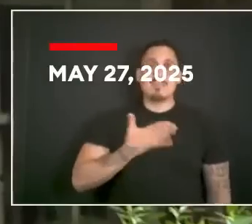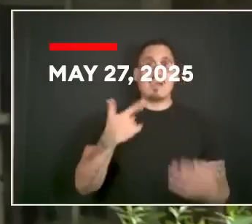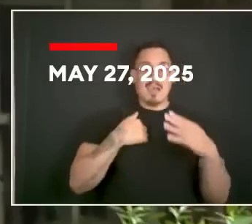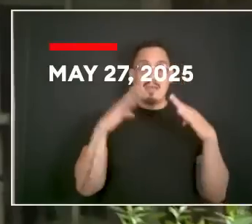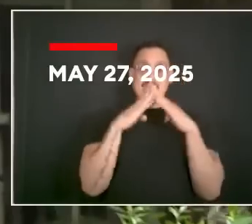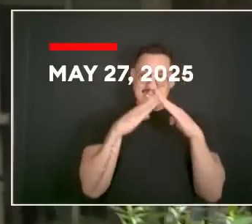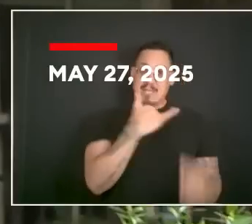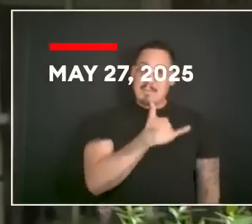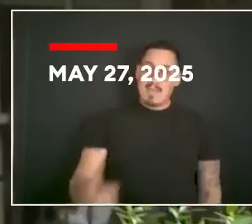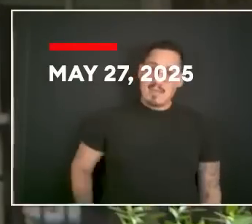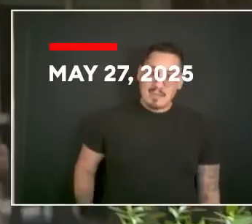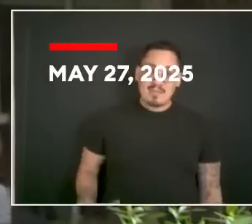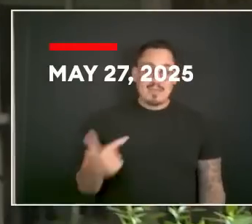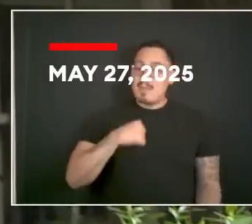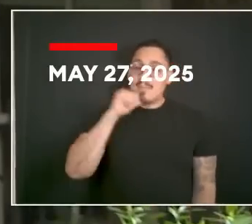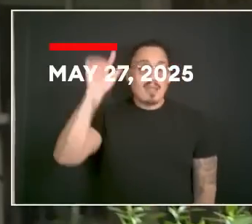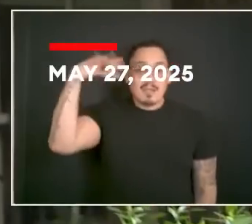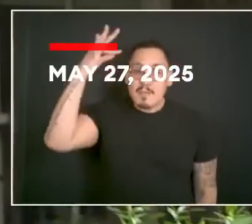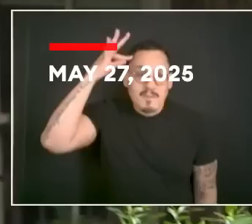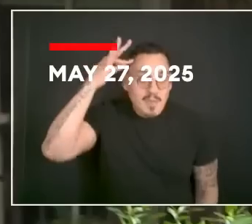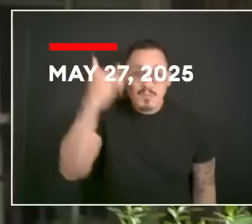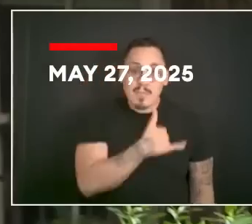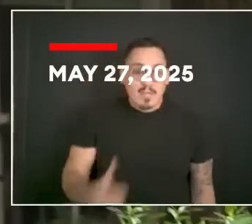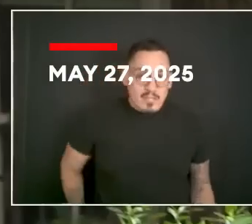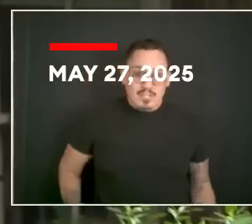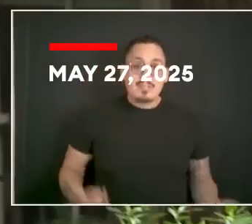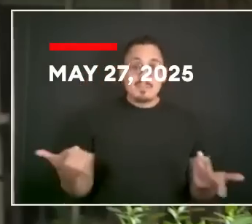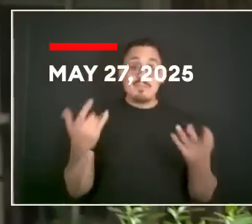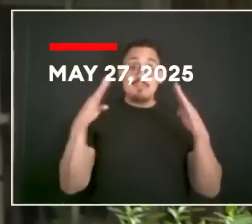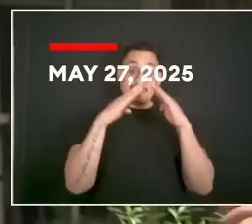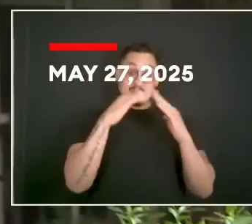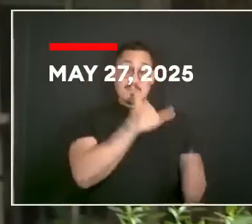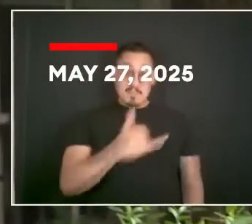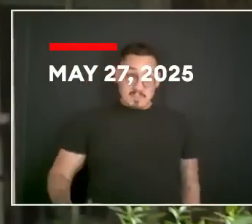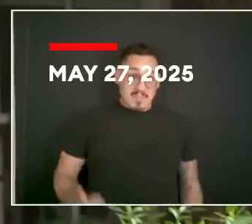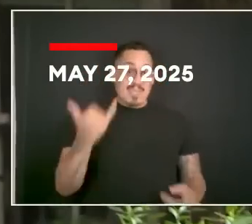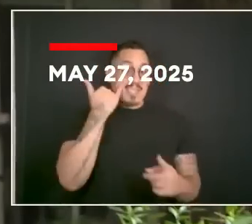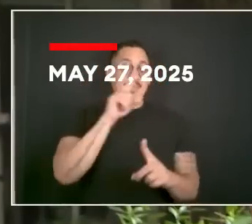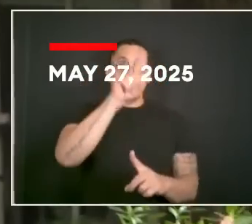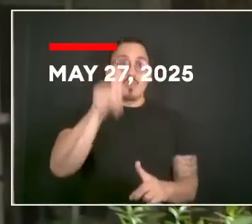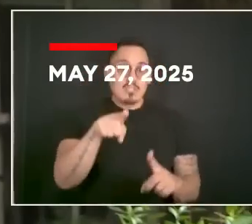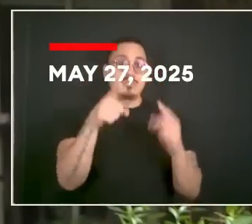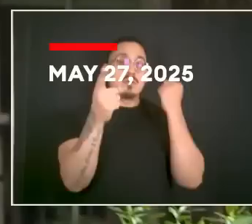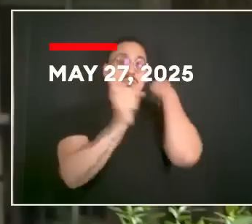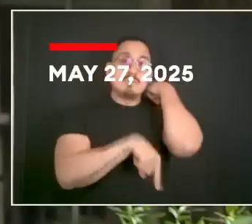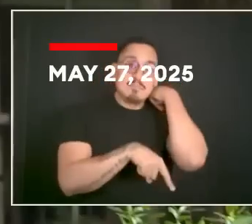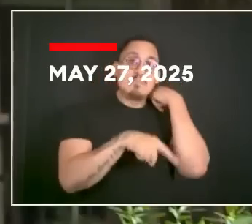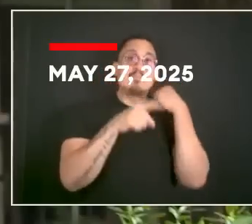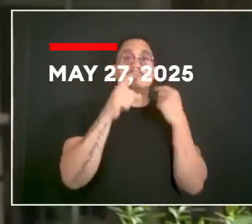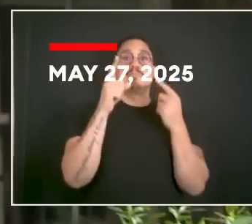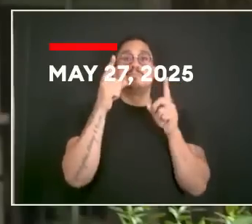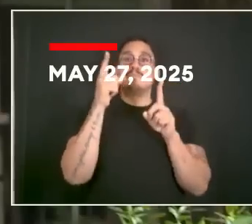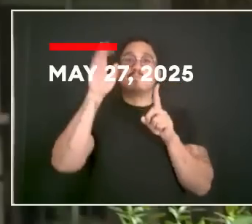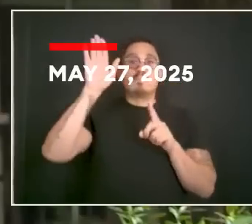mayor. I'm not the federal mayor. I'm the city mayor. So if there's a question about processes that the federal authorities are